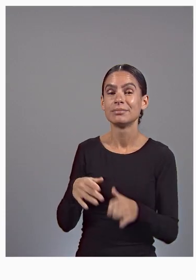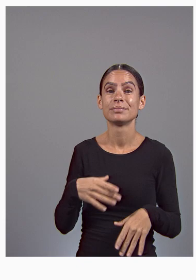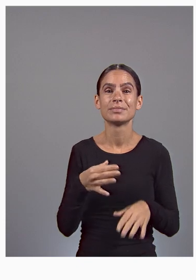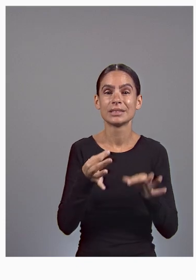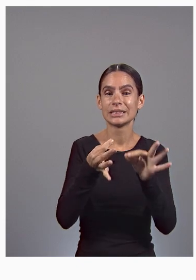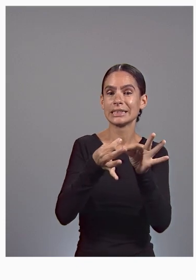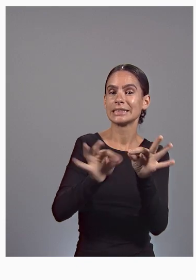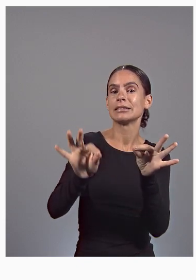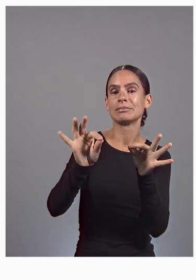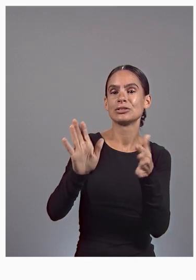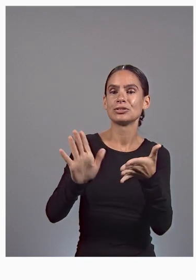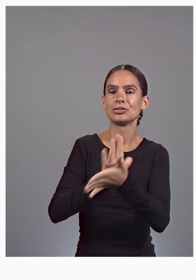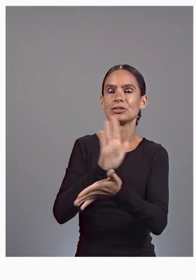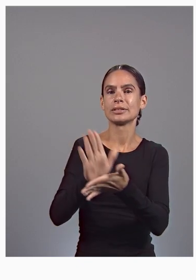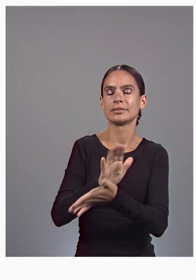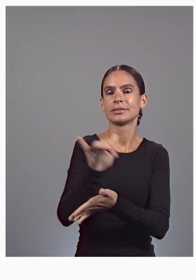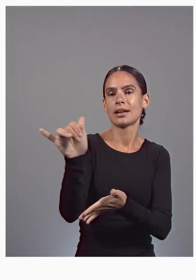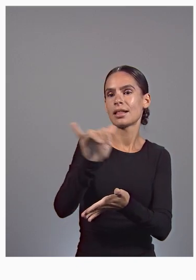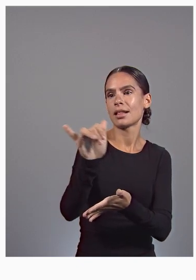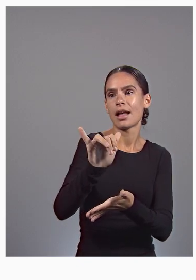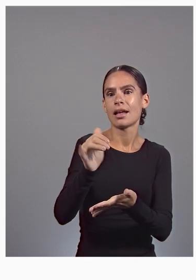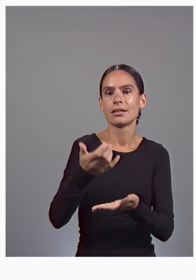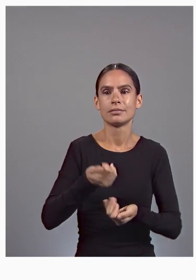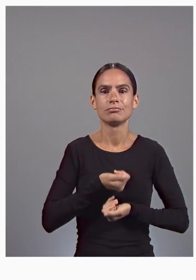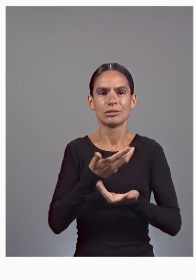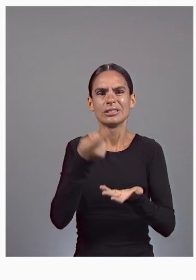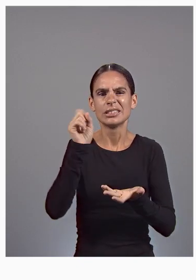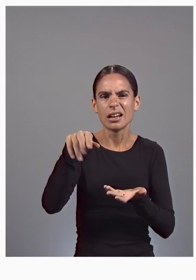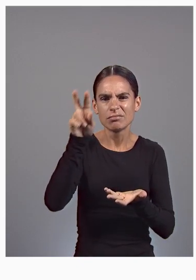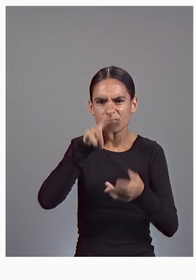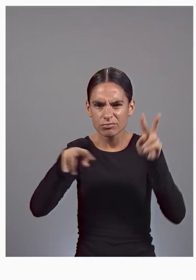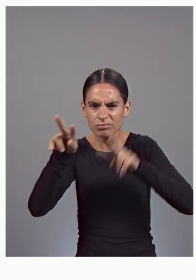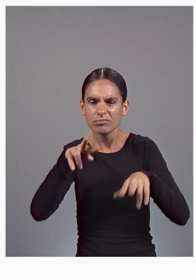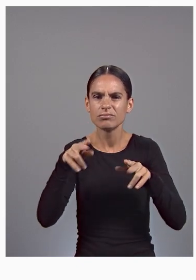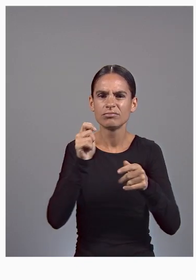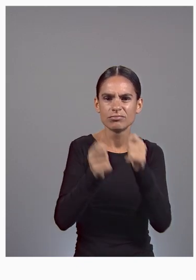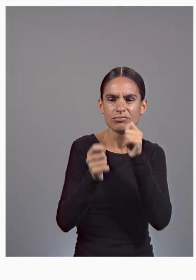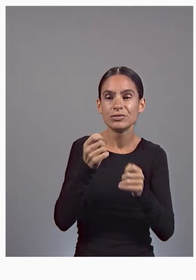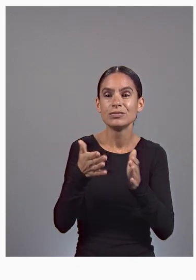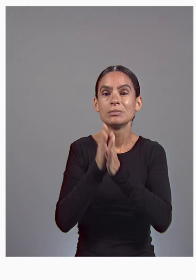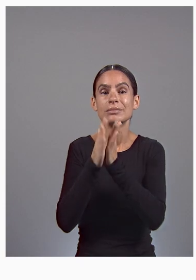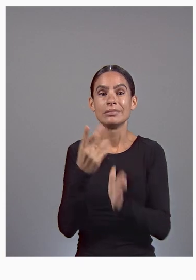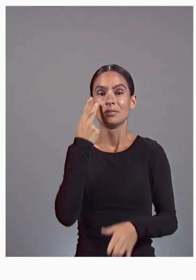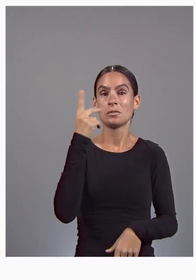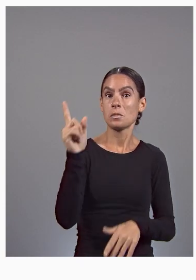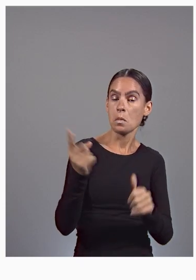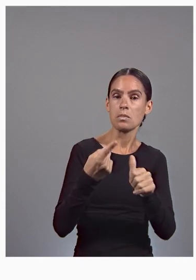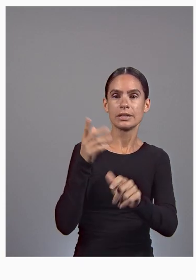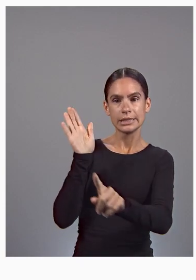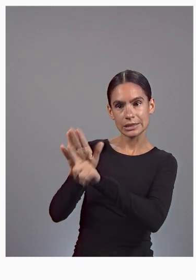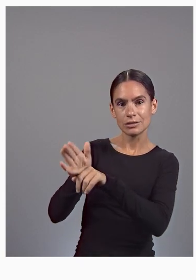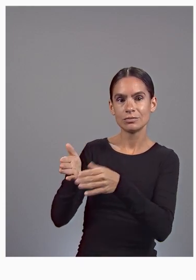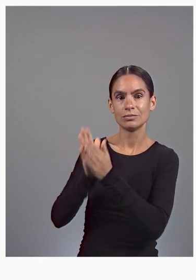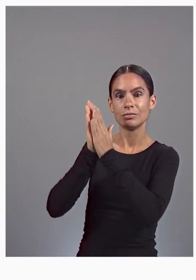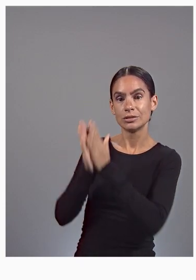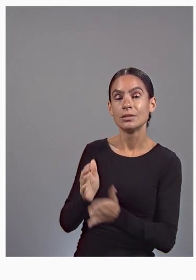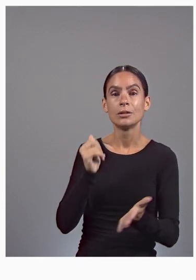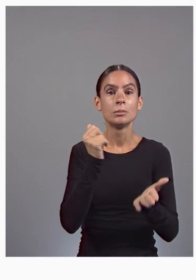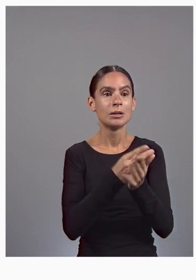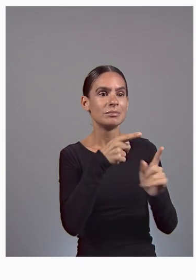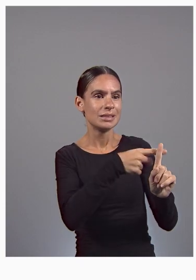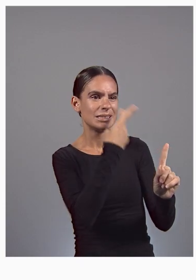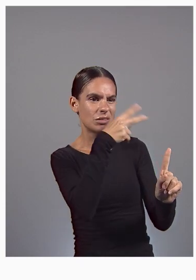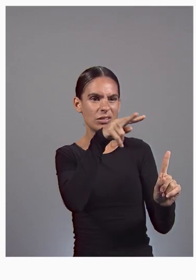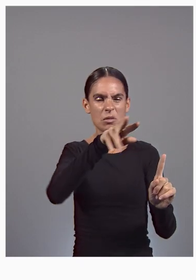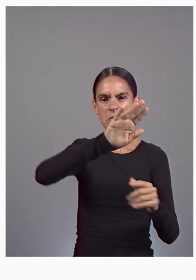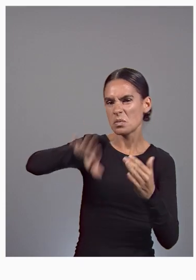Sheets-like expressions, it's configured so the requesters see only their own requests and approvers see all the information that they need.